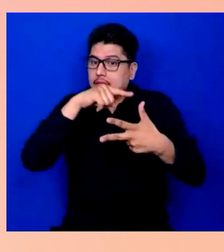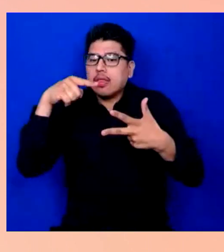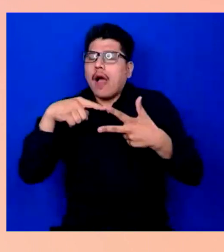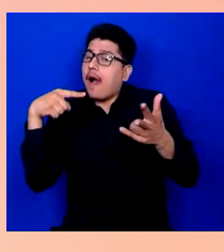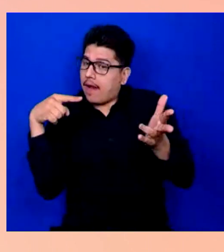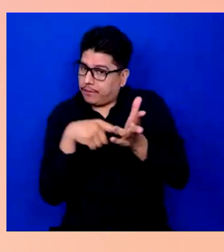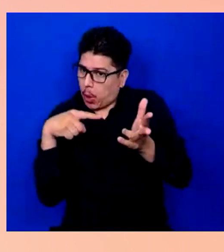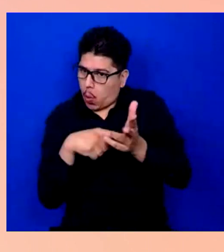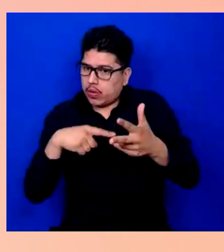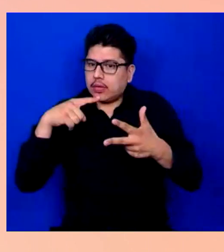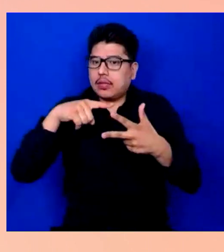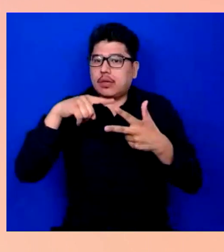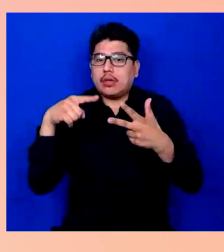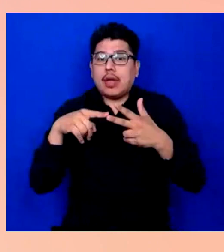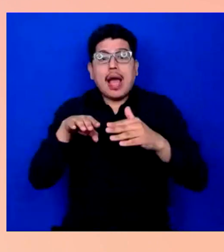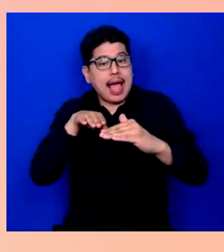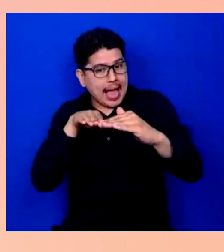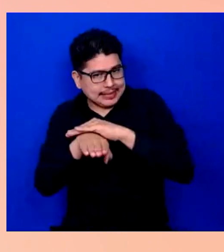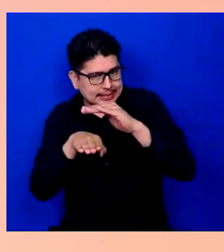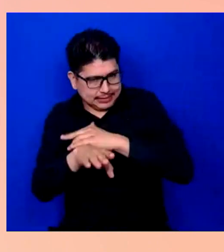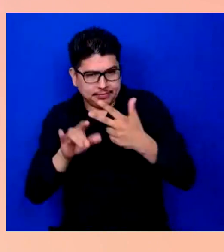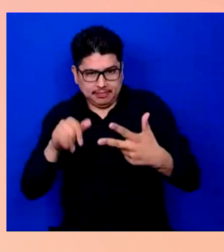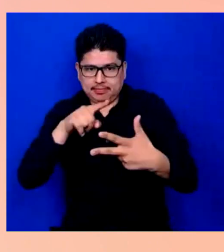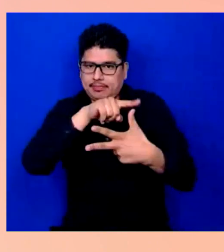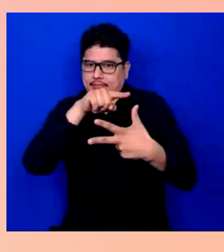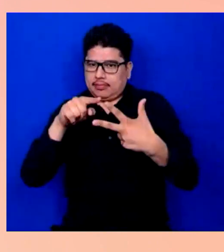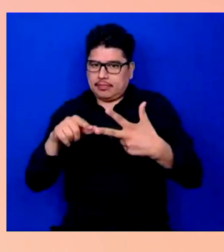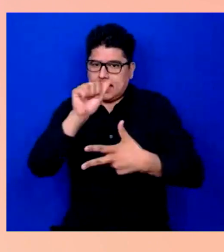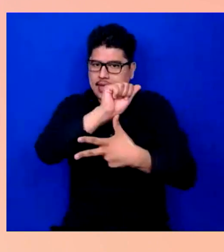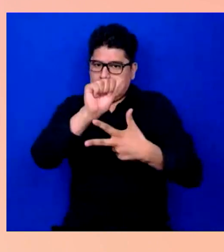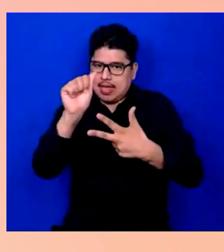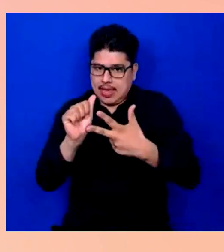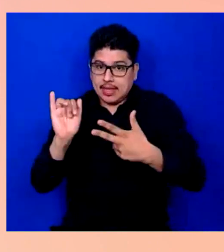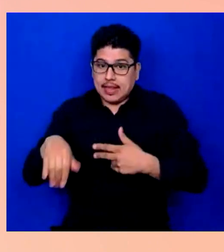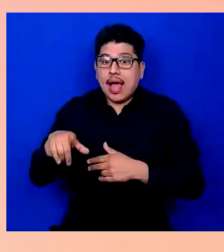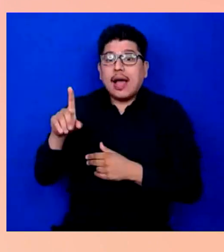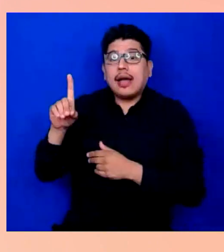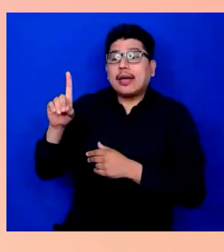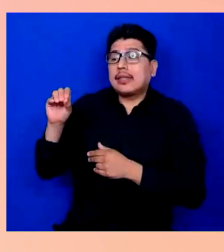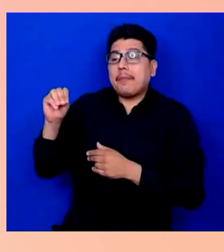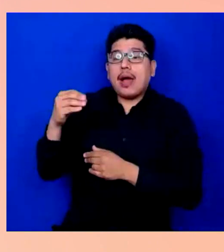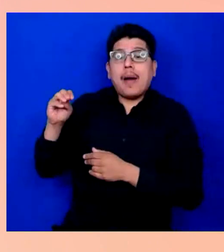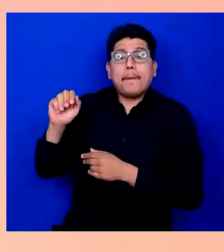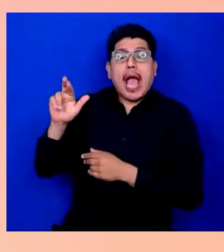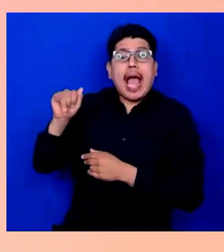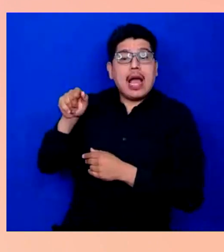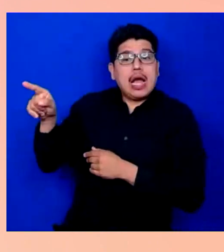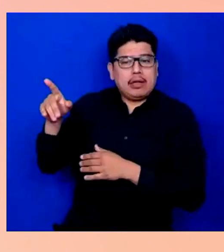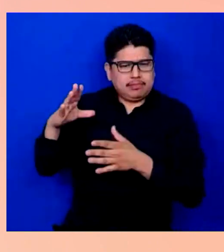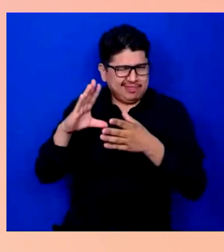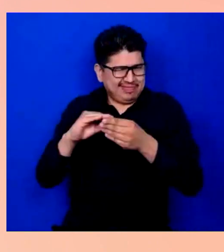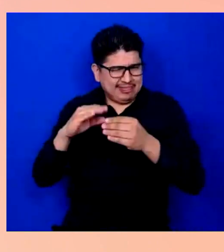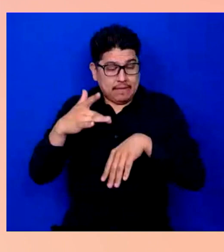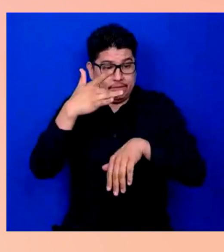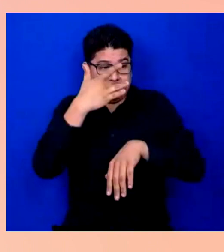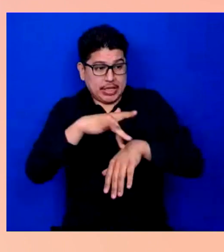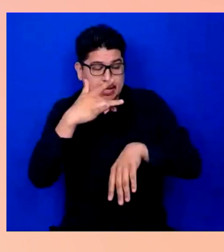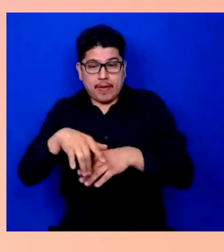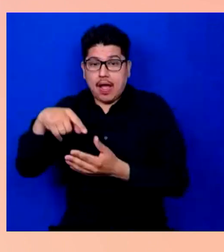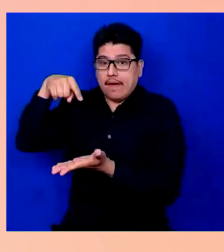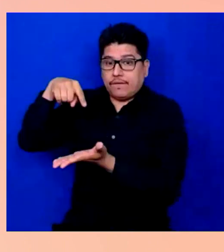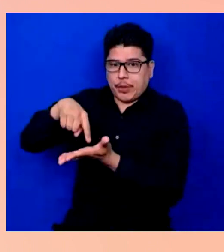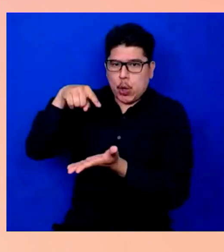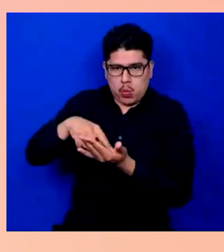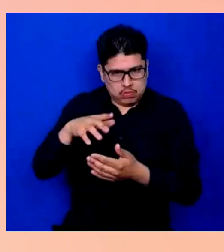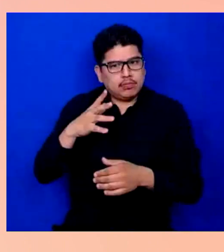accessible. And Dan and Maria, they've mentioned availability and affordability, and also the importance of the infrastructure, the